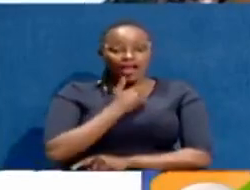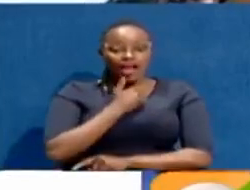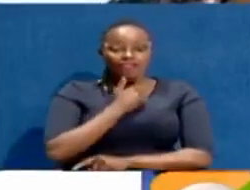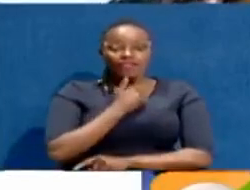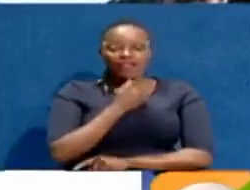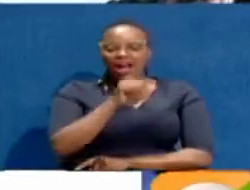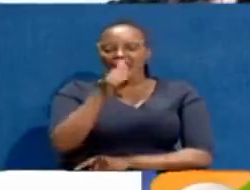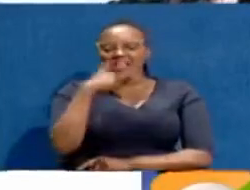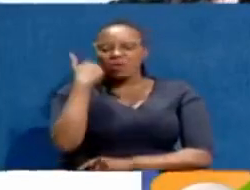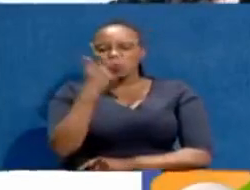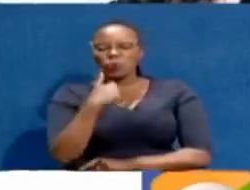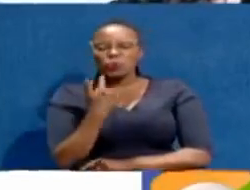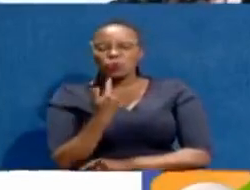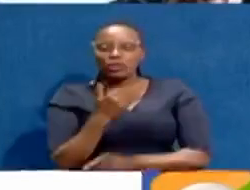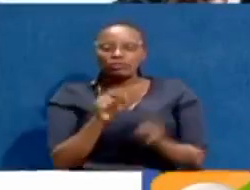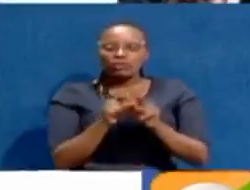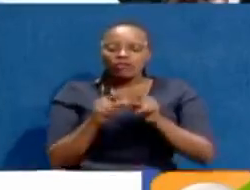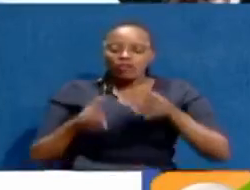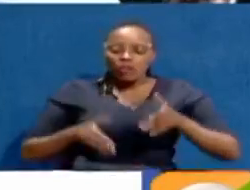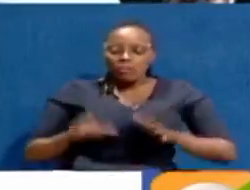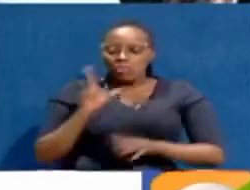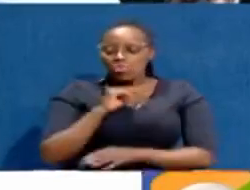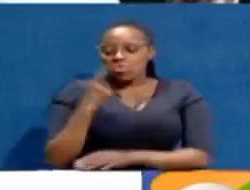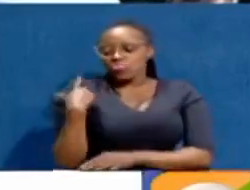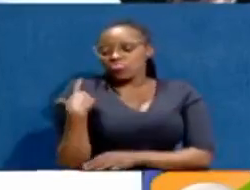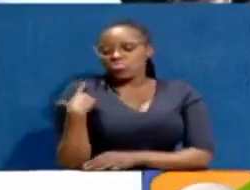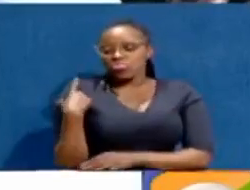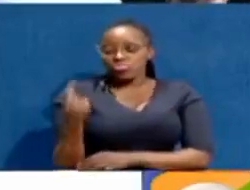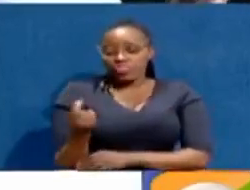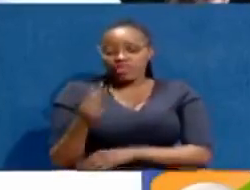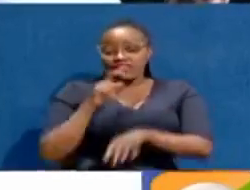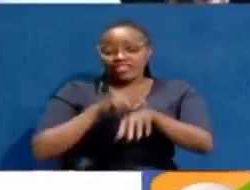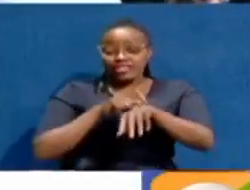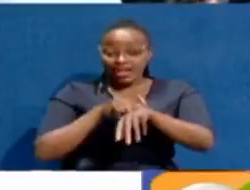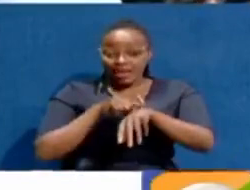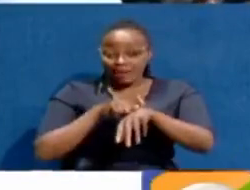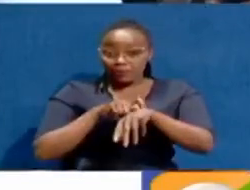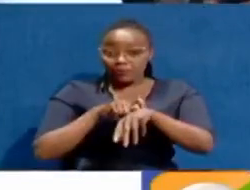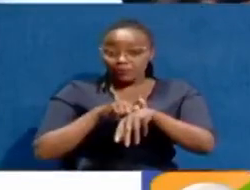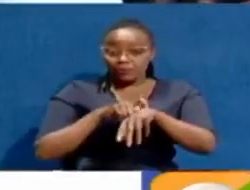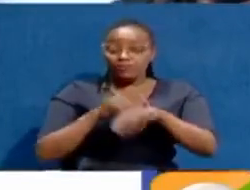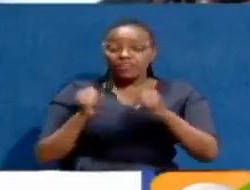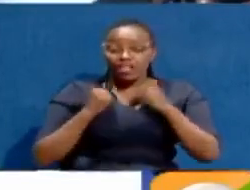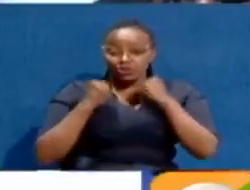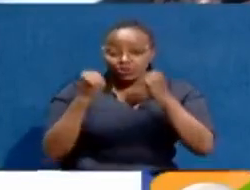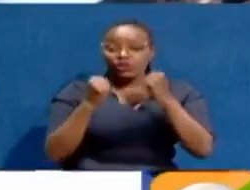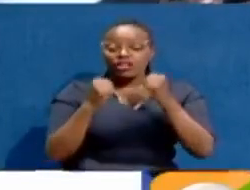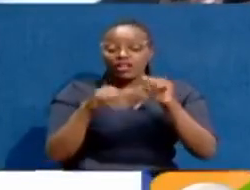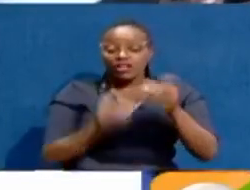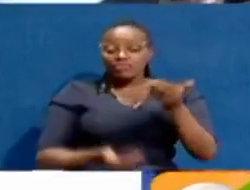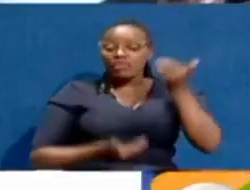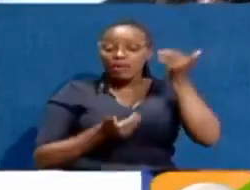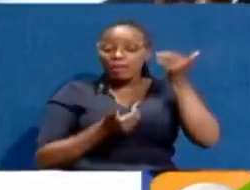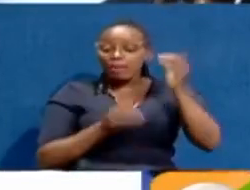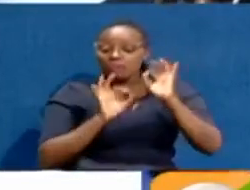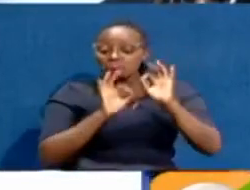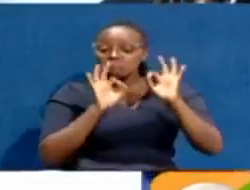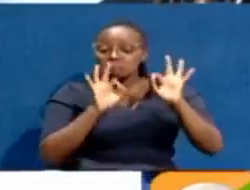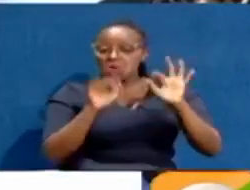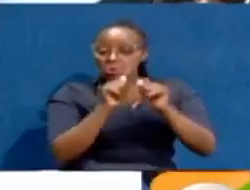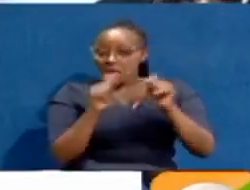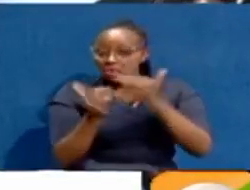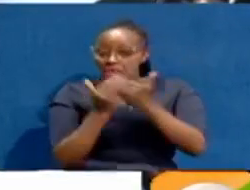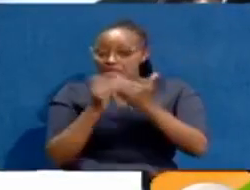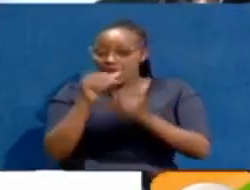who have just given birth, as soon as they are strong enough and the baby is being weaned by somebody